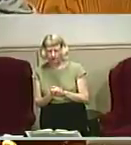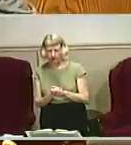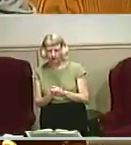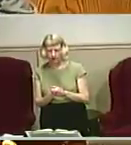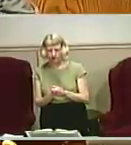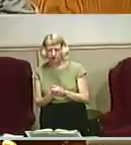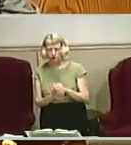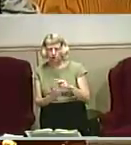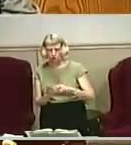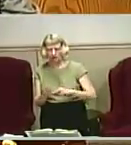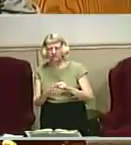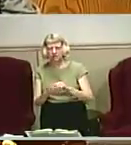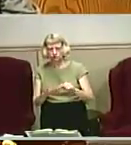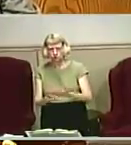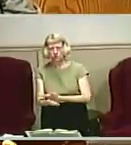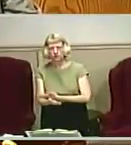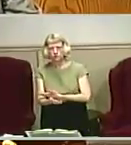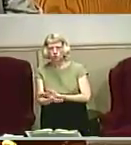read this morning as well.